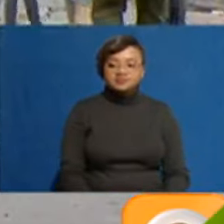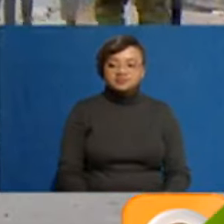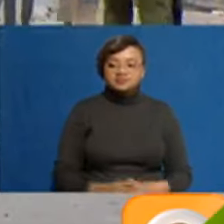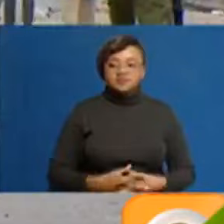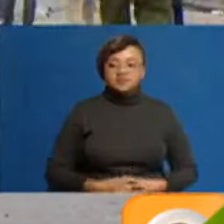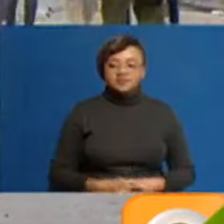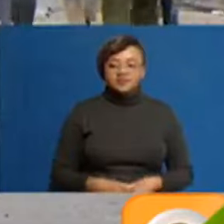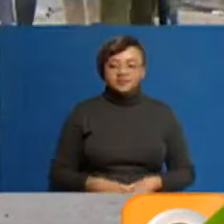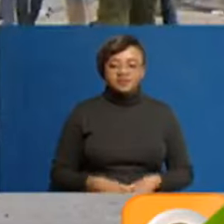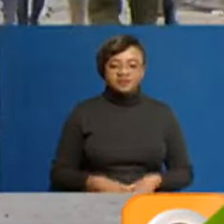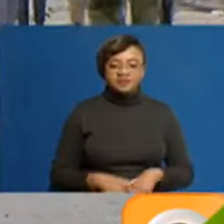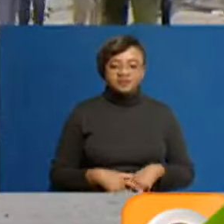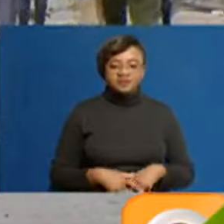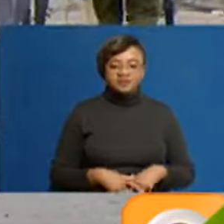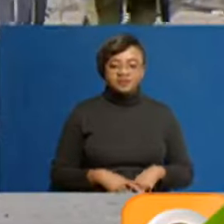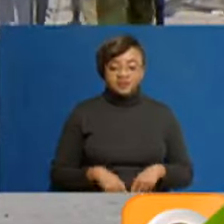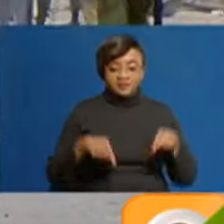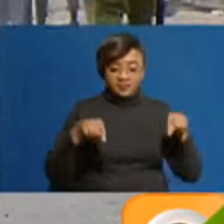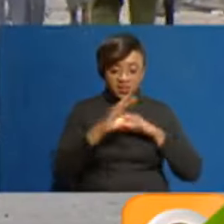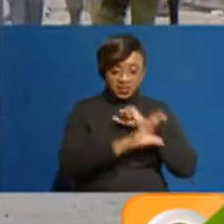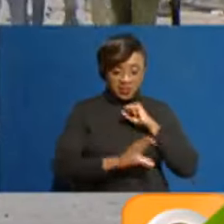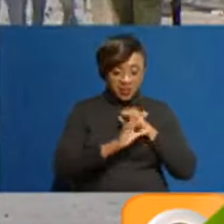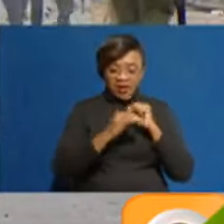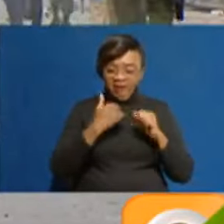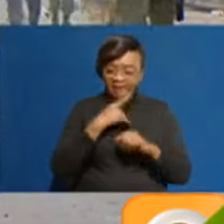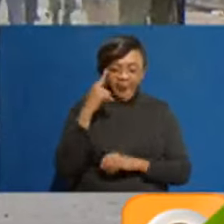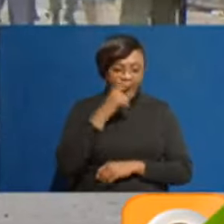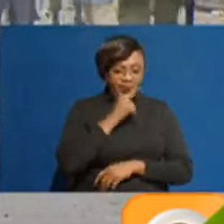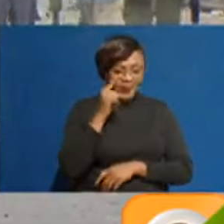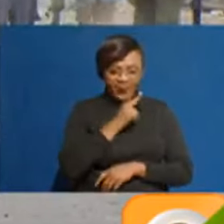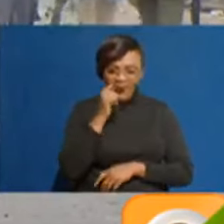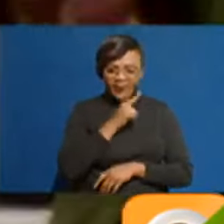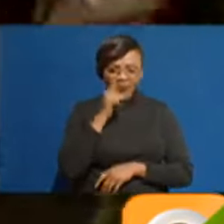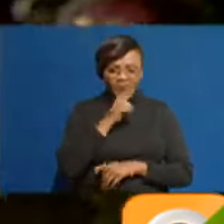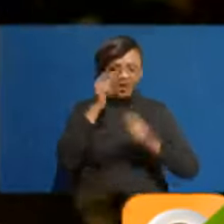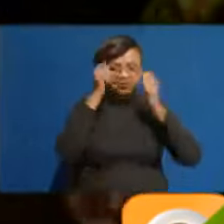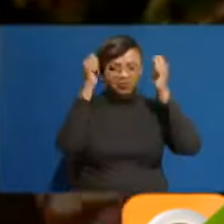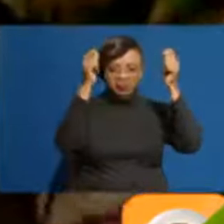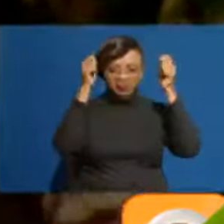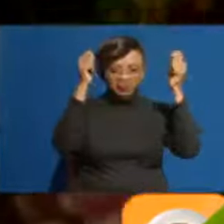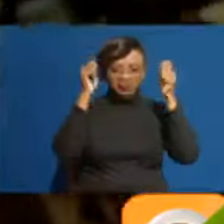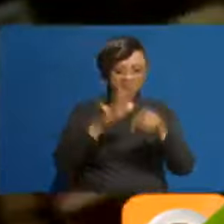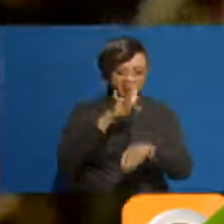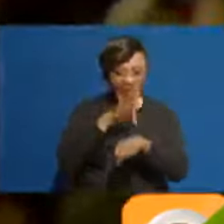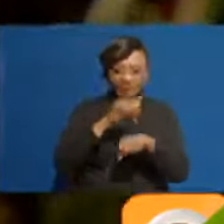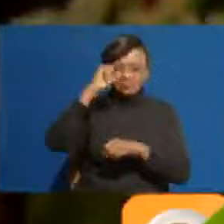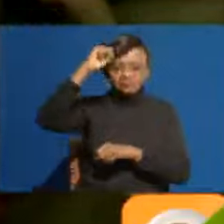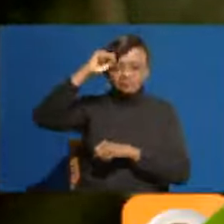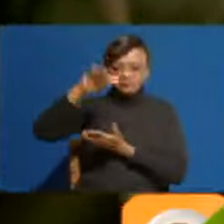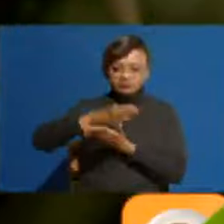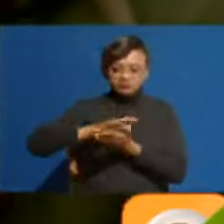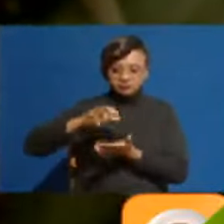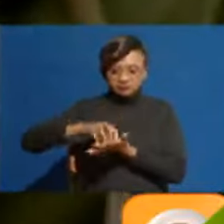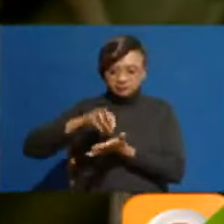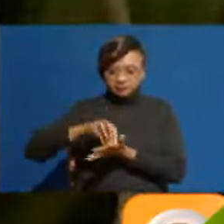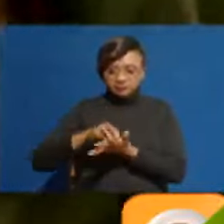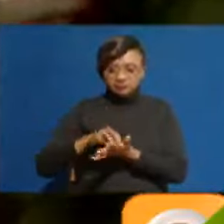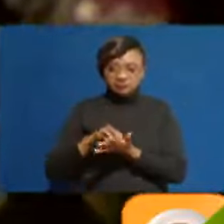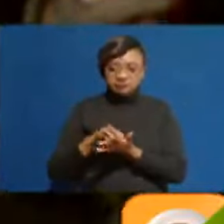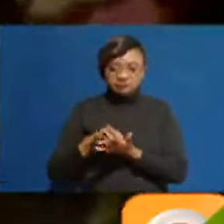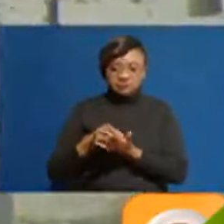The country has been experiencing intense protests that have significantly impacted its political landscape. According